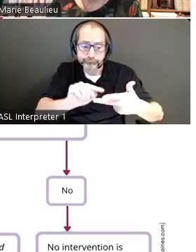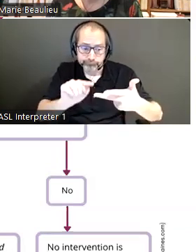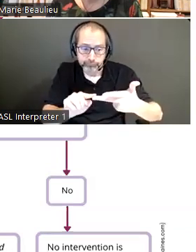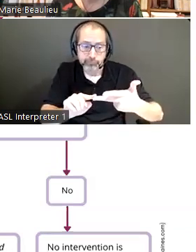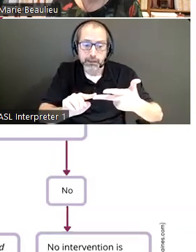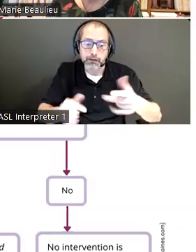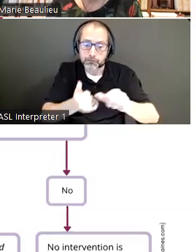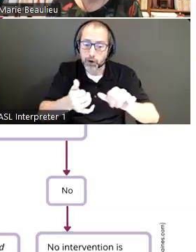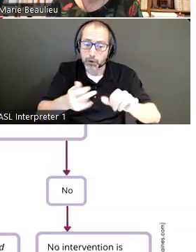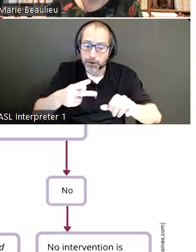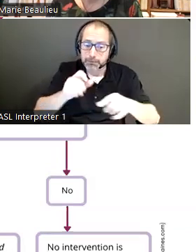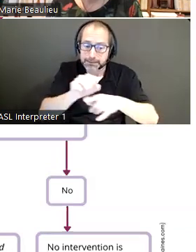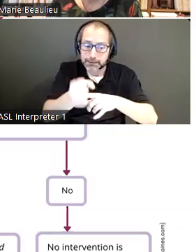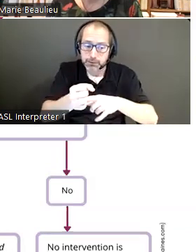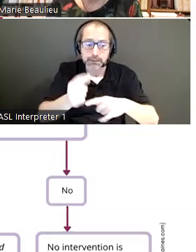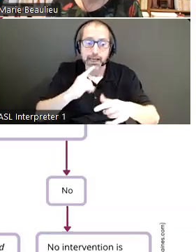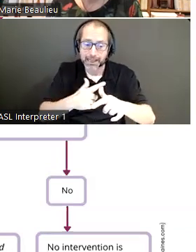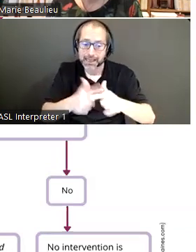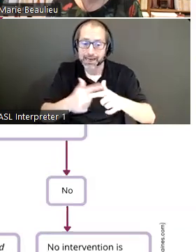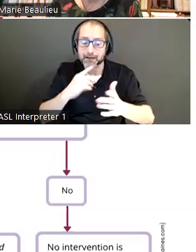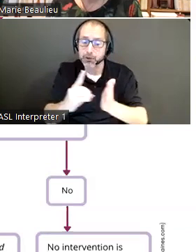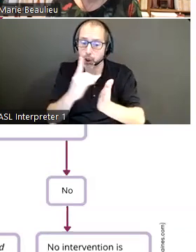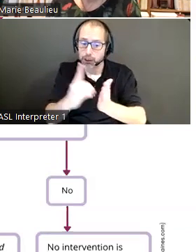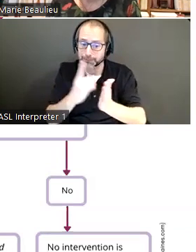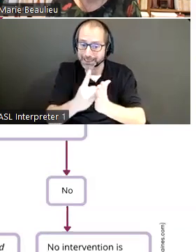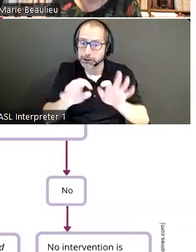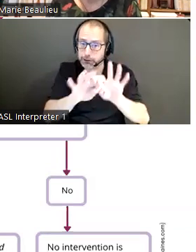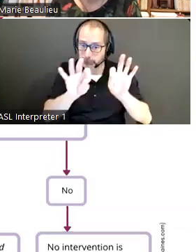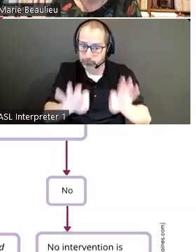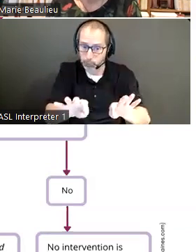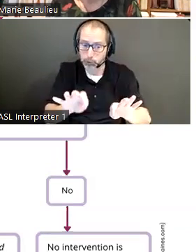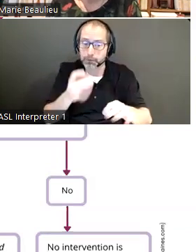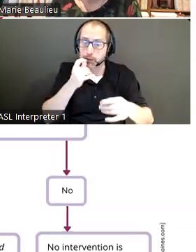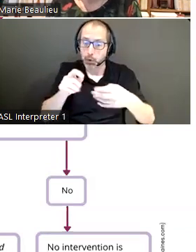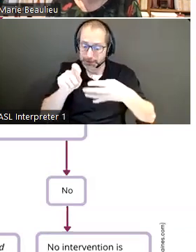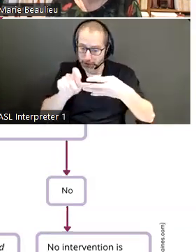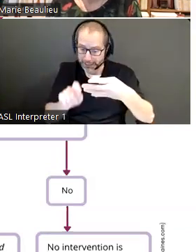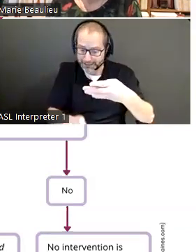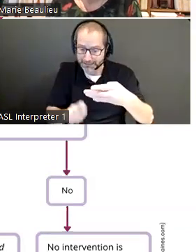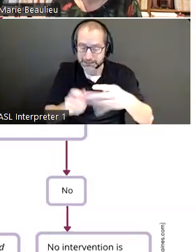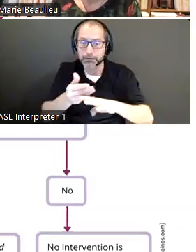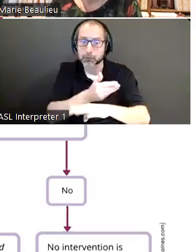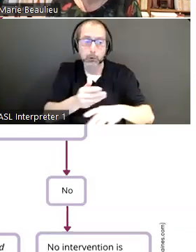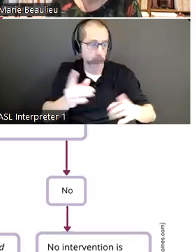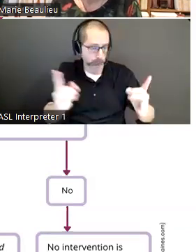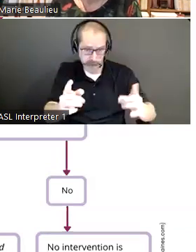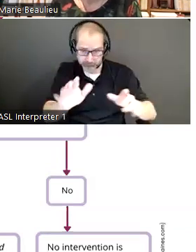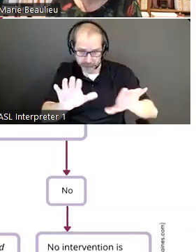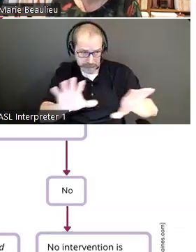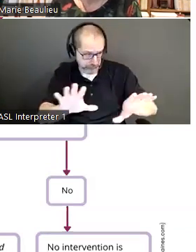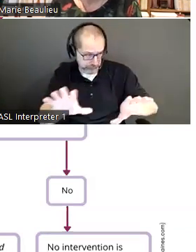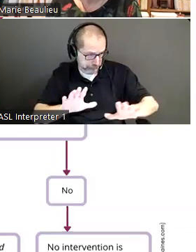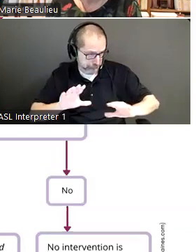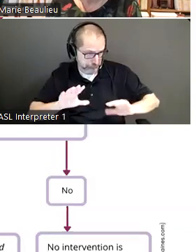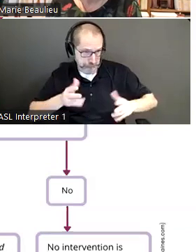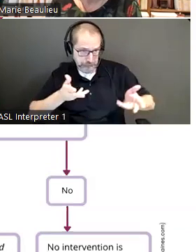by a documentation form of situation and a checklist before concluding an intervention and a follow-up. So these